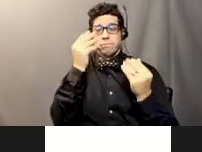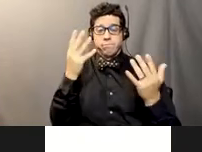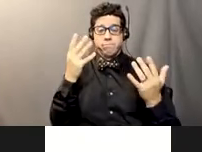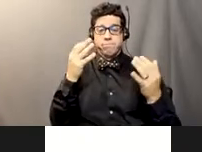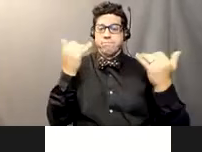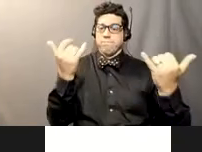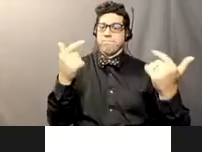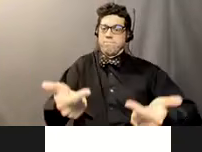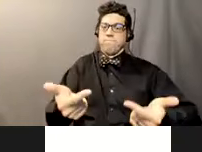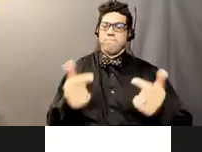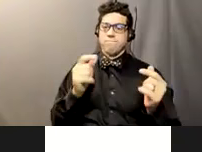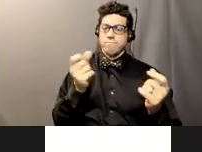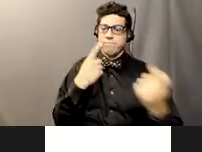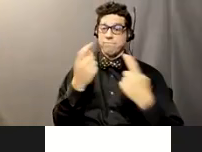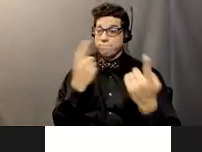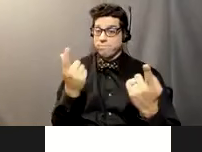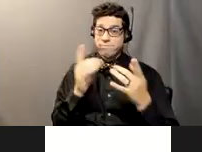or questions.